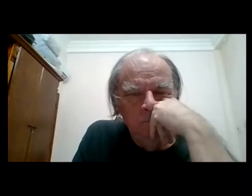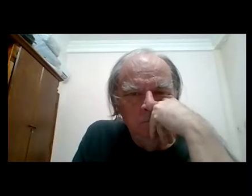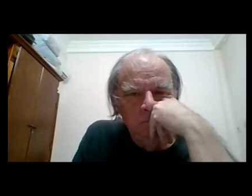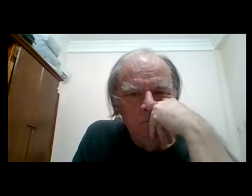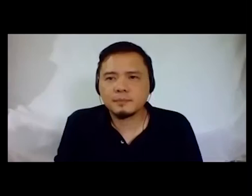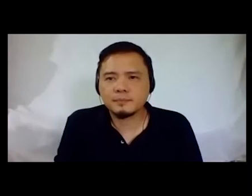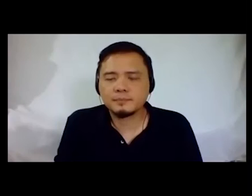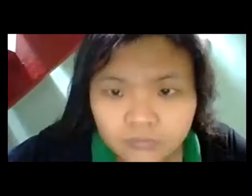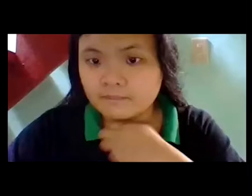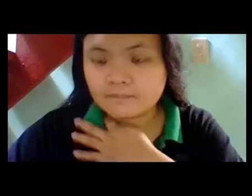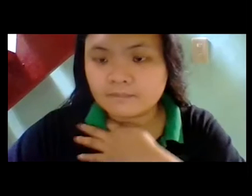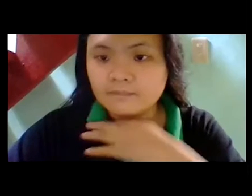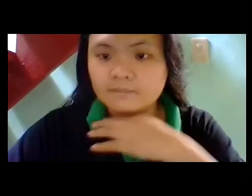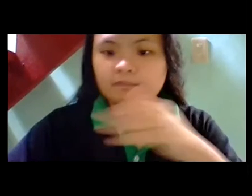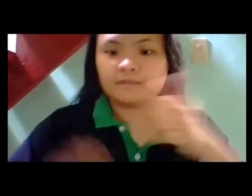Okay, better.